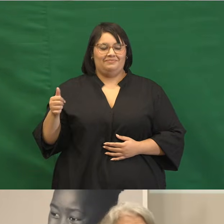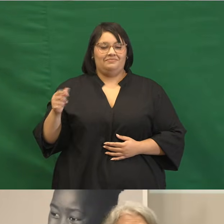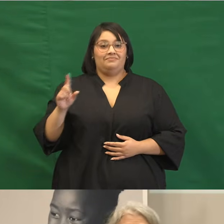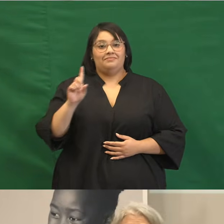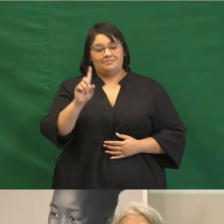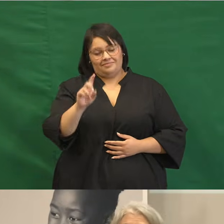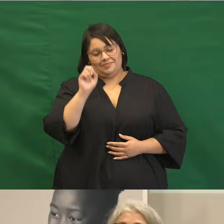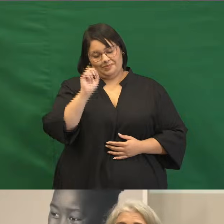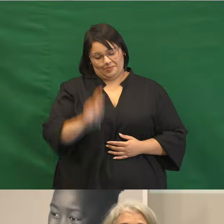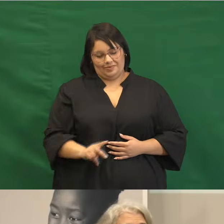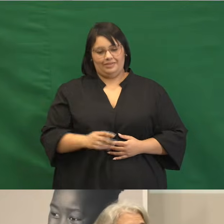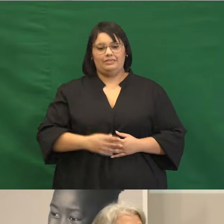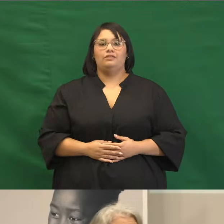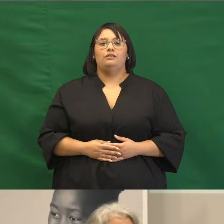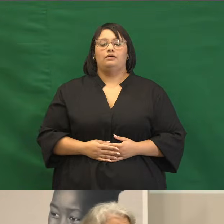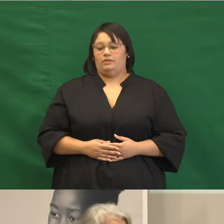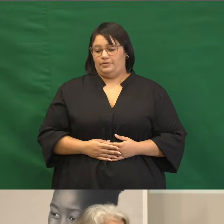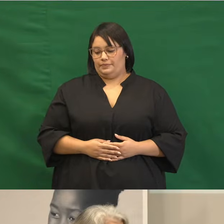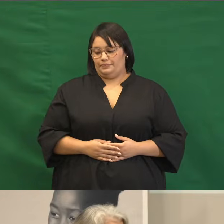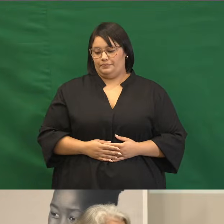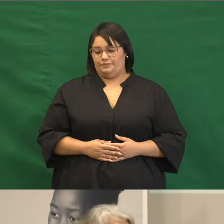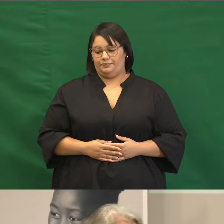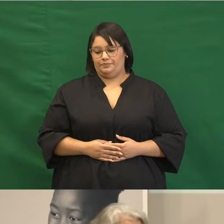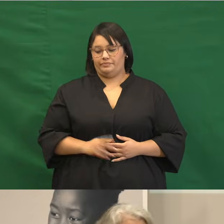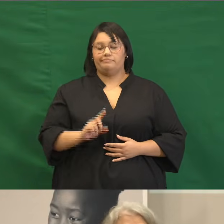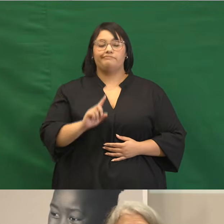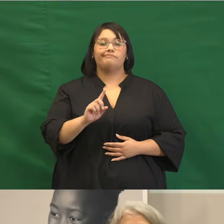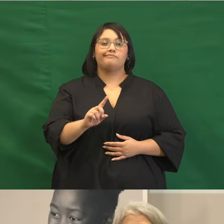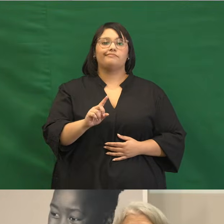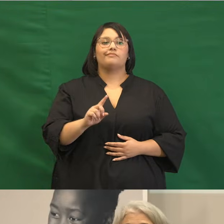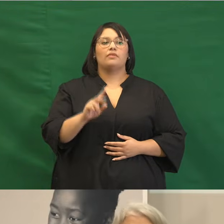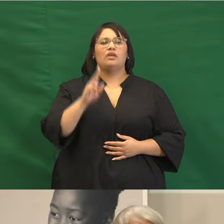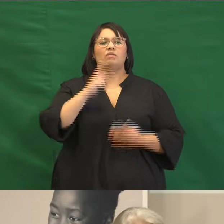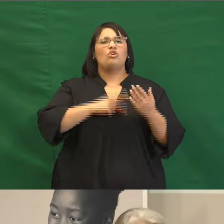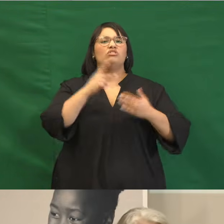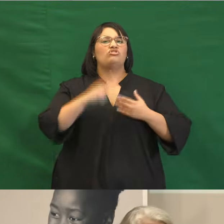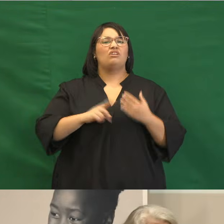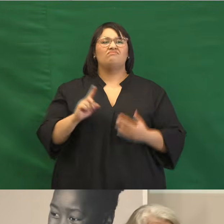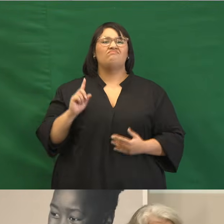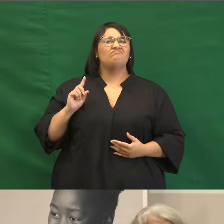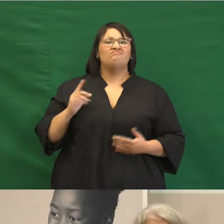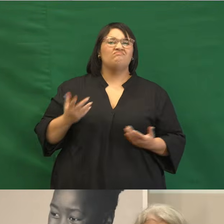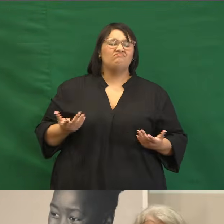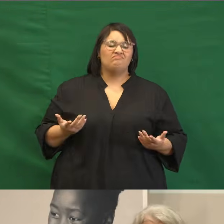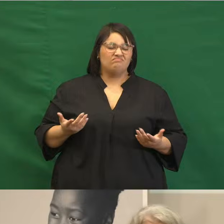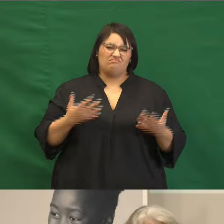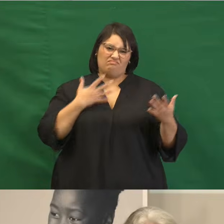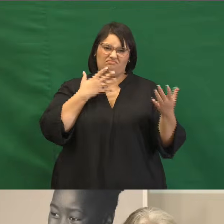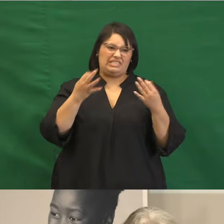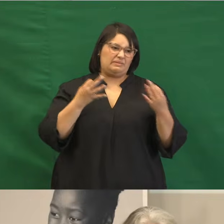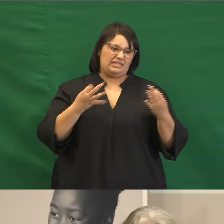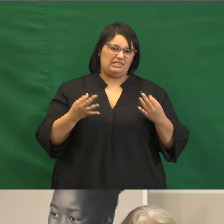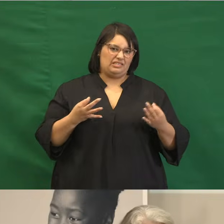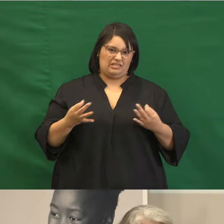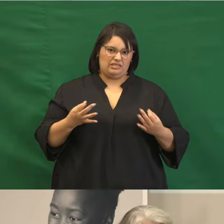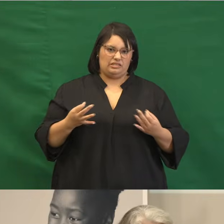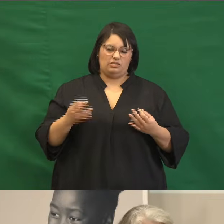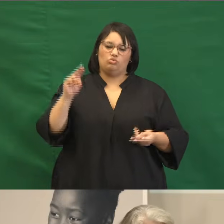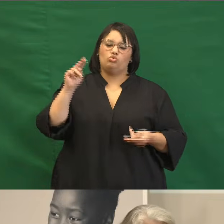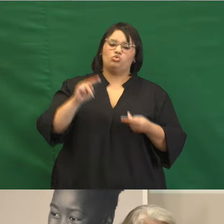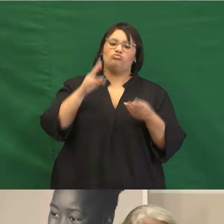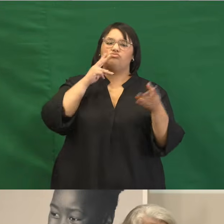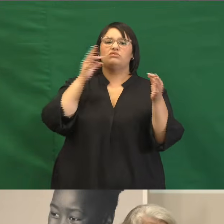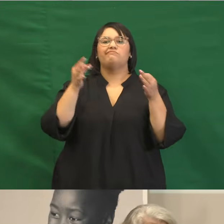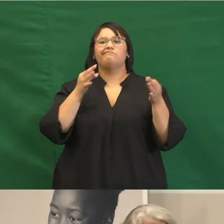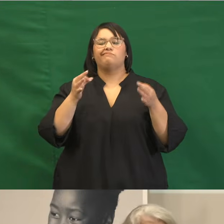Okay, so I'm going to talk about what this project is about and give you a brief overview of